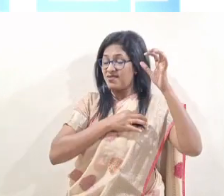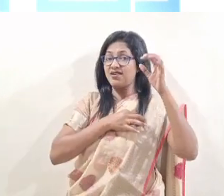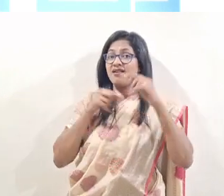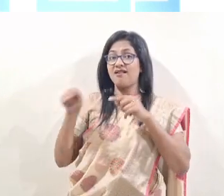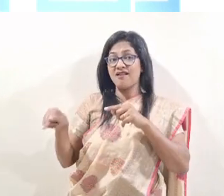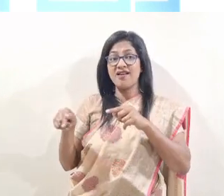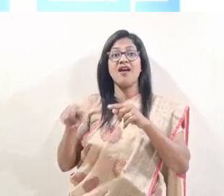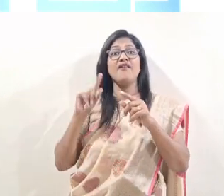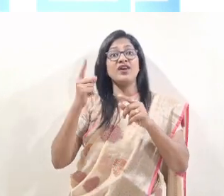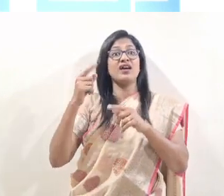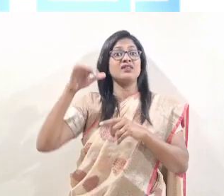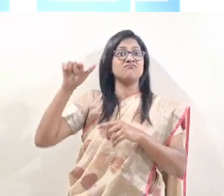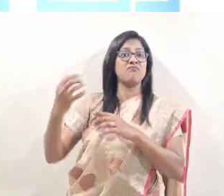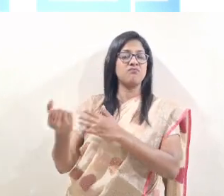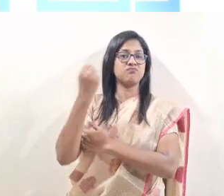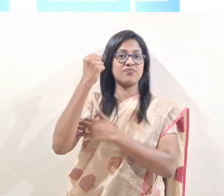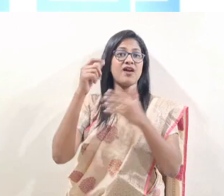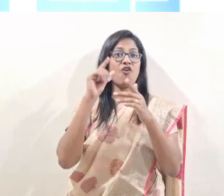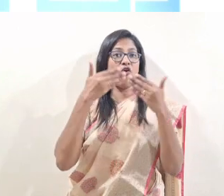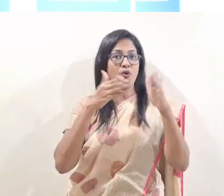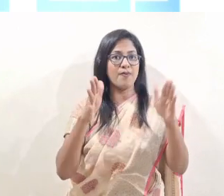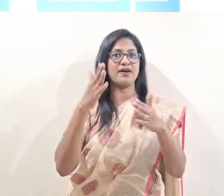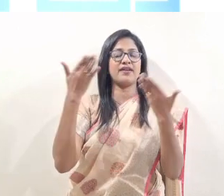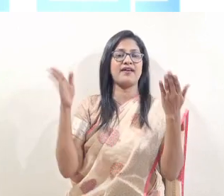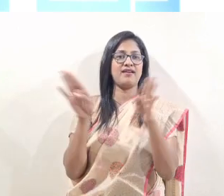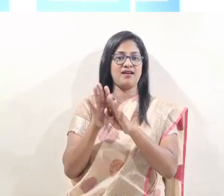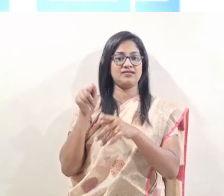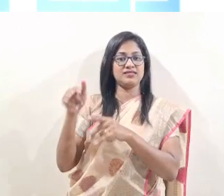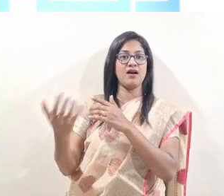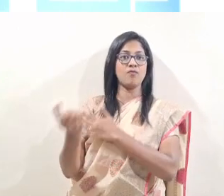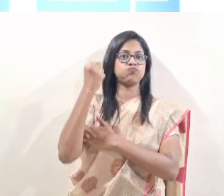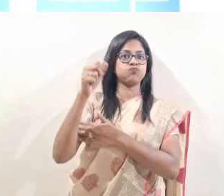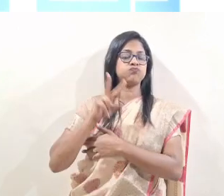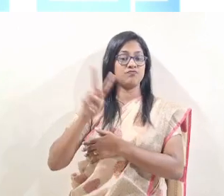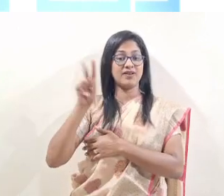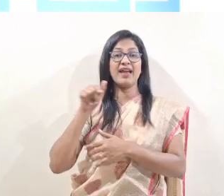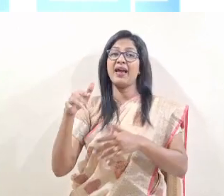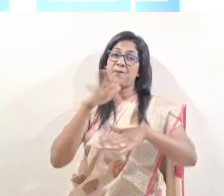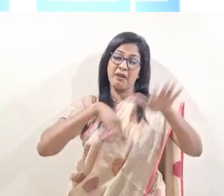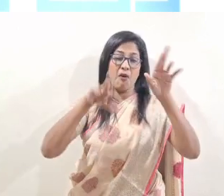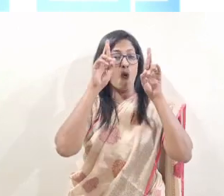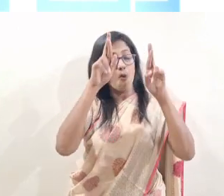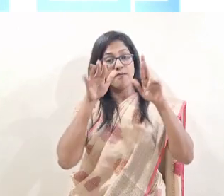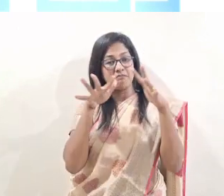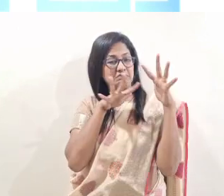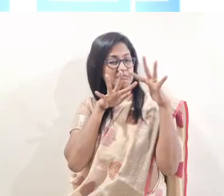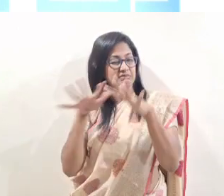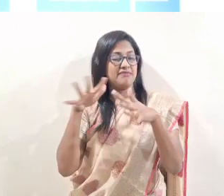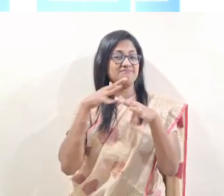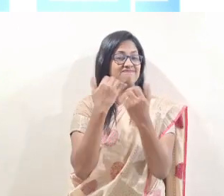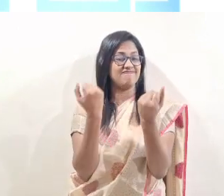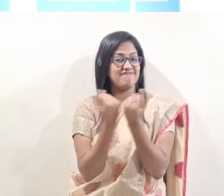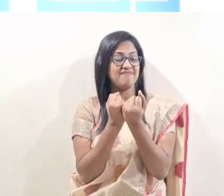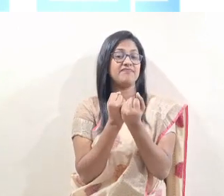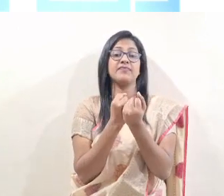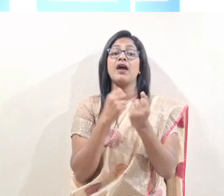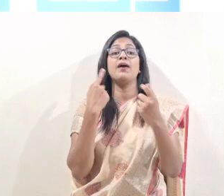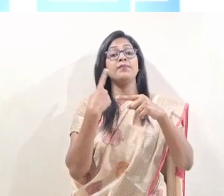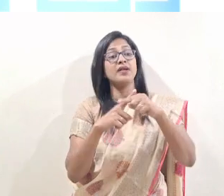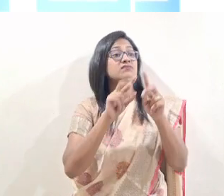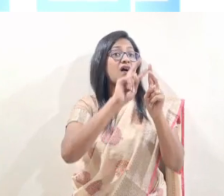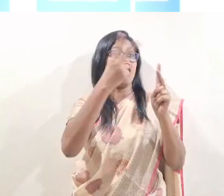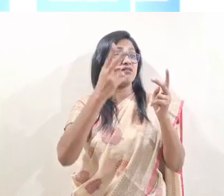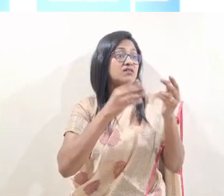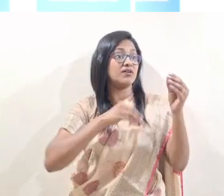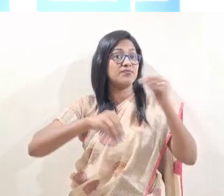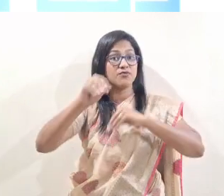venue for the opening ceremony and the ending ceremony. And it was expected to be jam-packed. And there were a lot of restrictions on